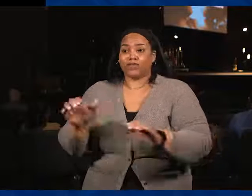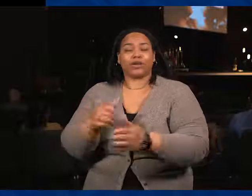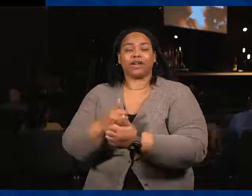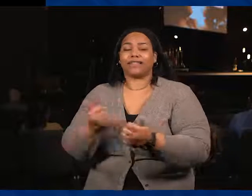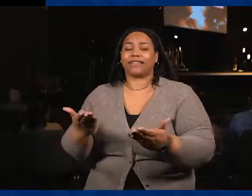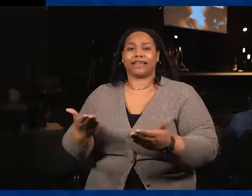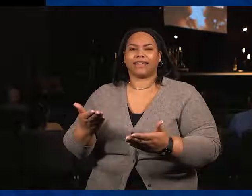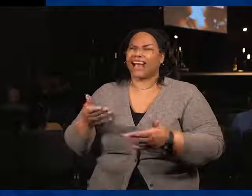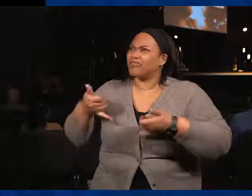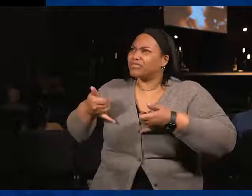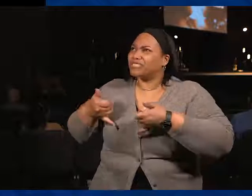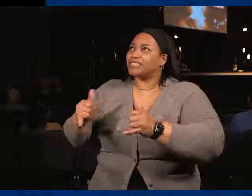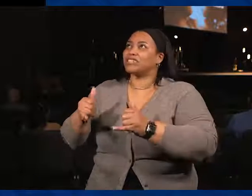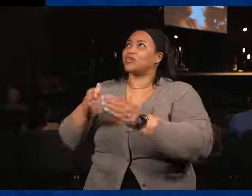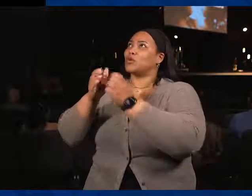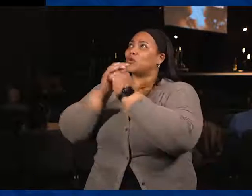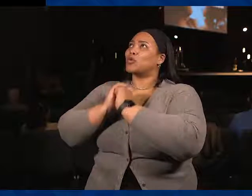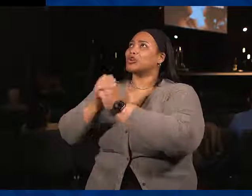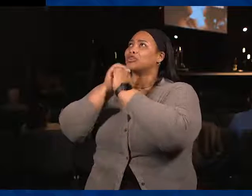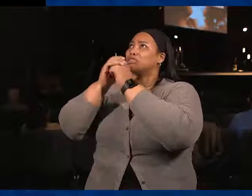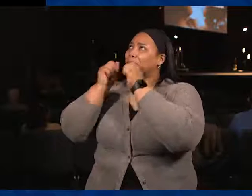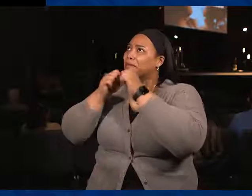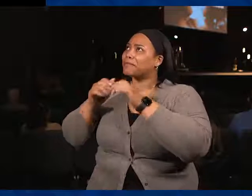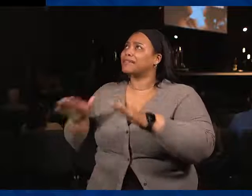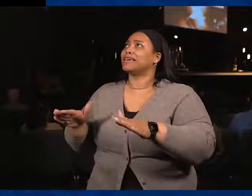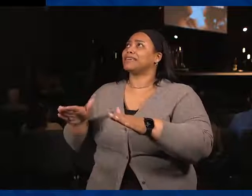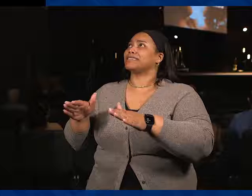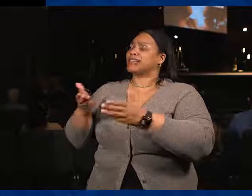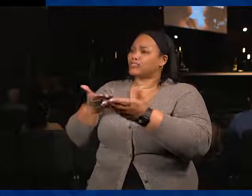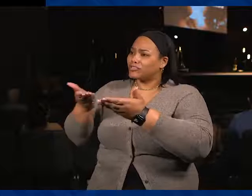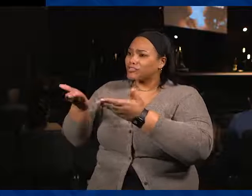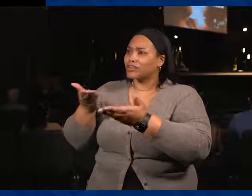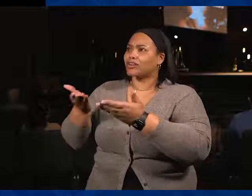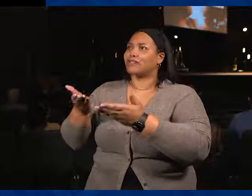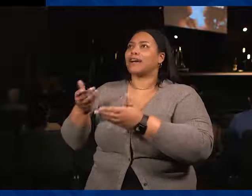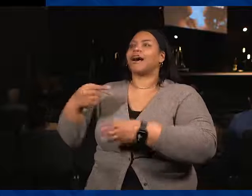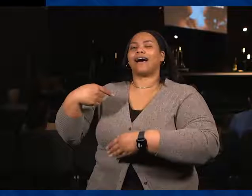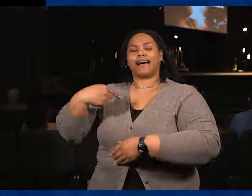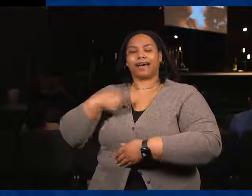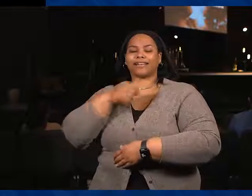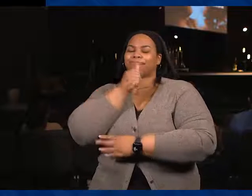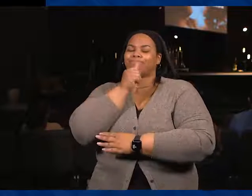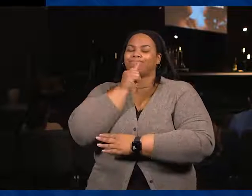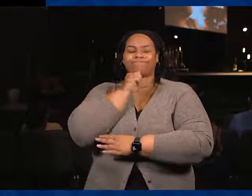still serve, because I can handle a no.